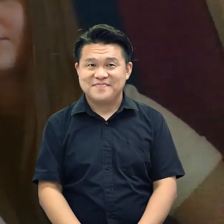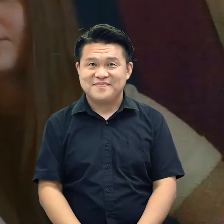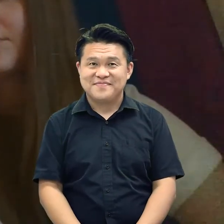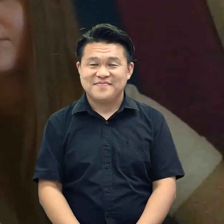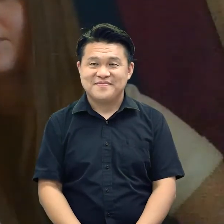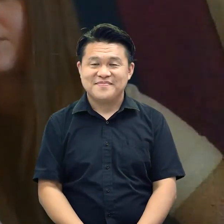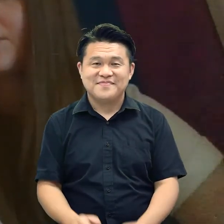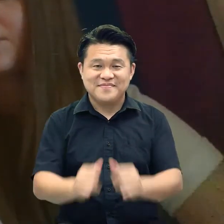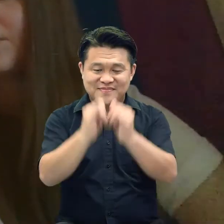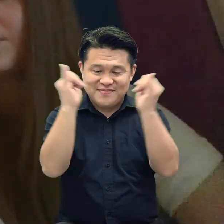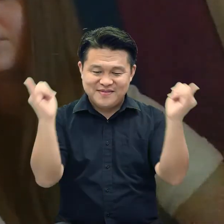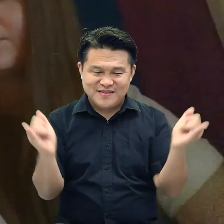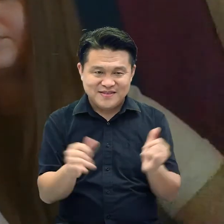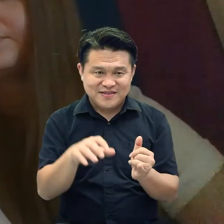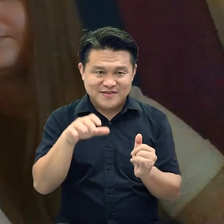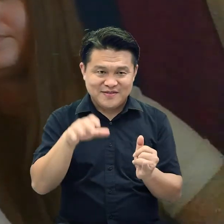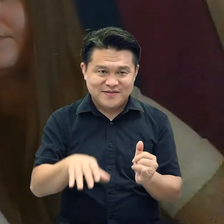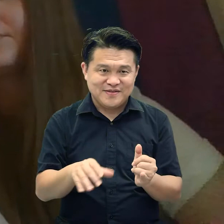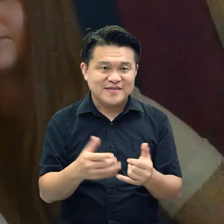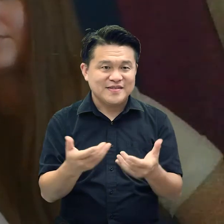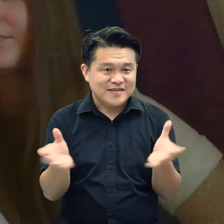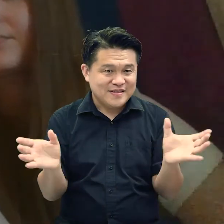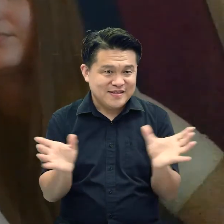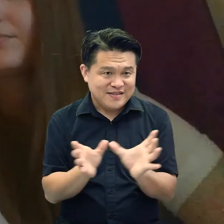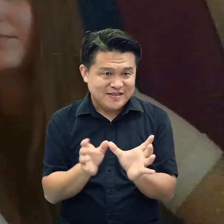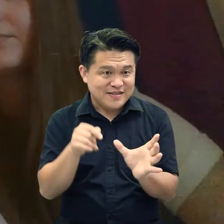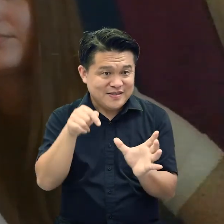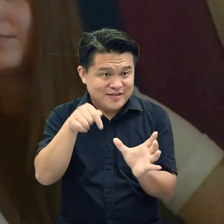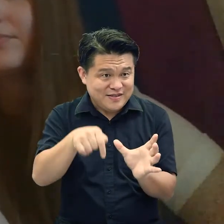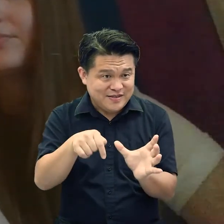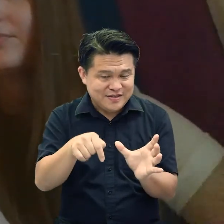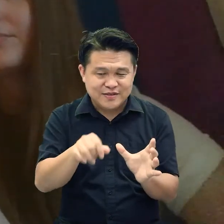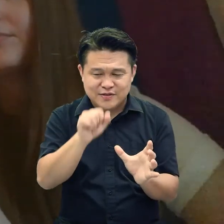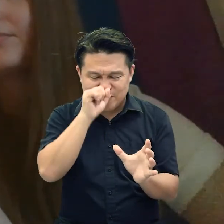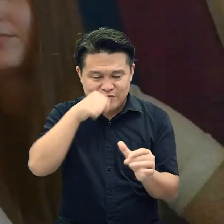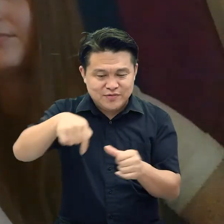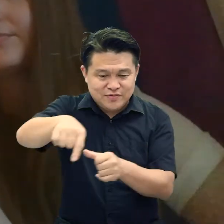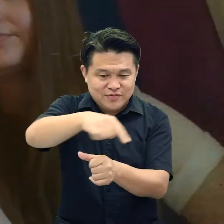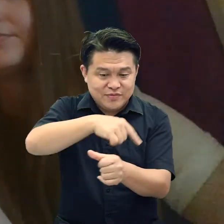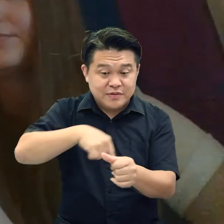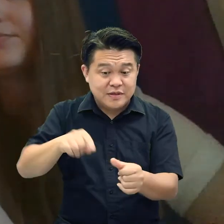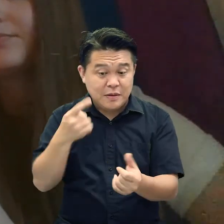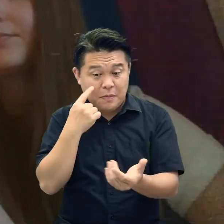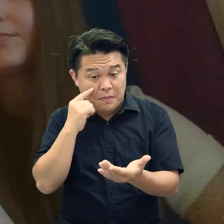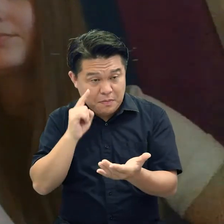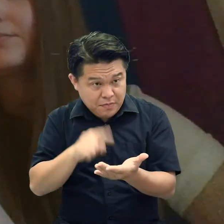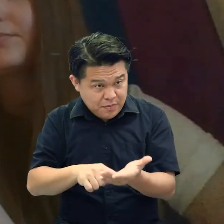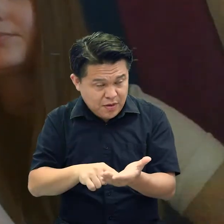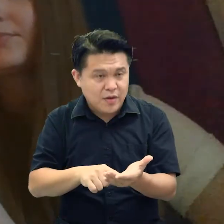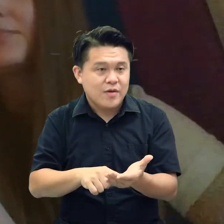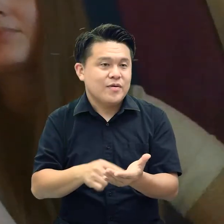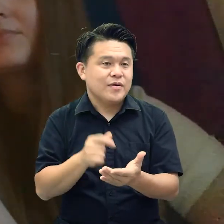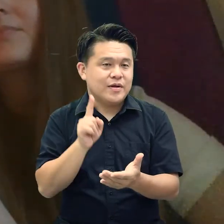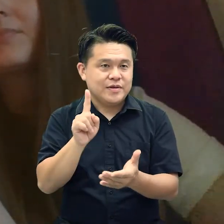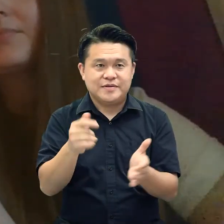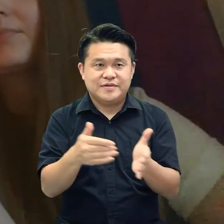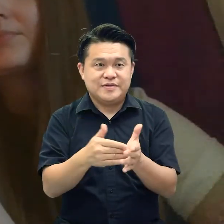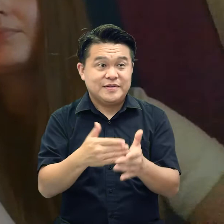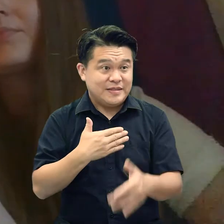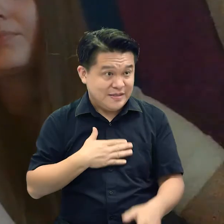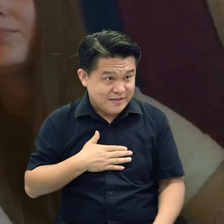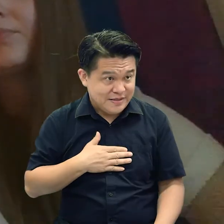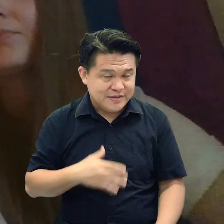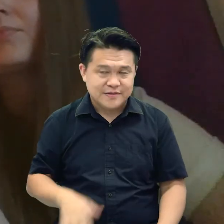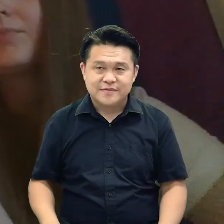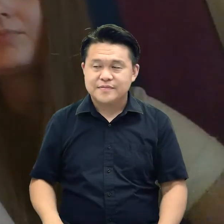positive, tremendous support from a Korean religious person, I'm pretty sure you can find that as well. You just